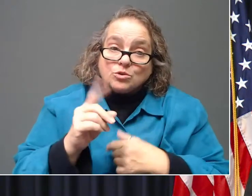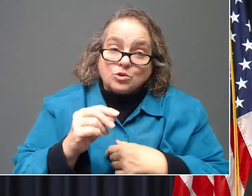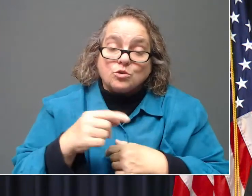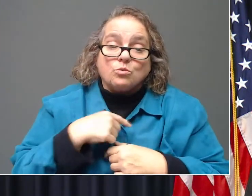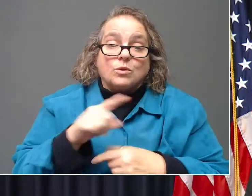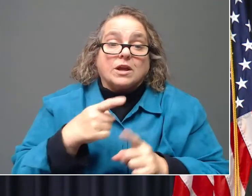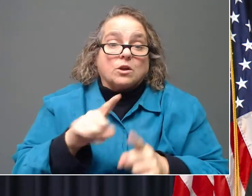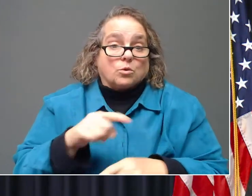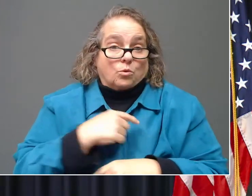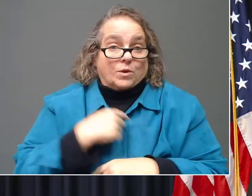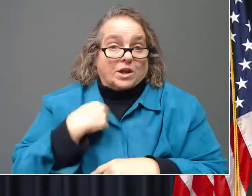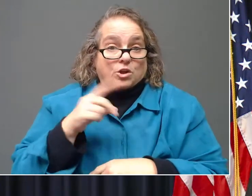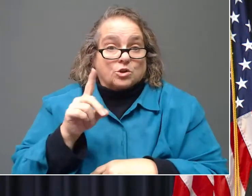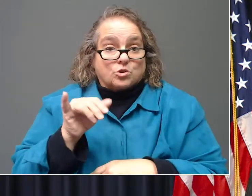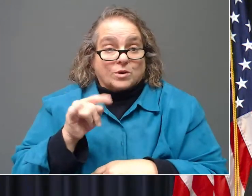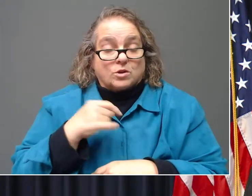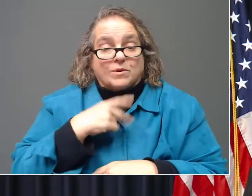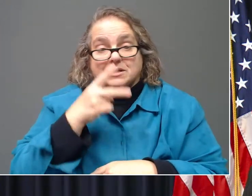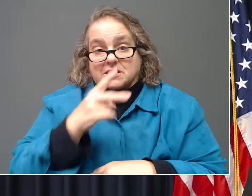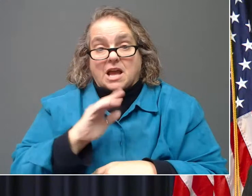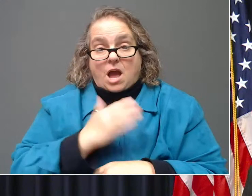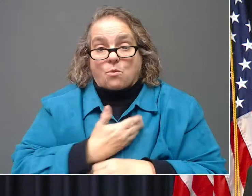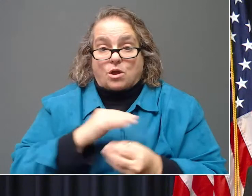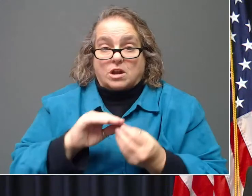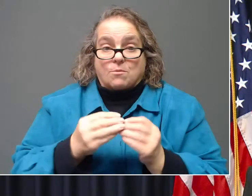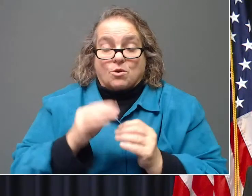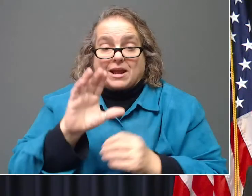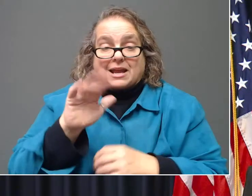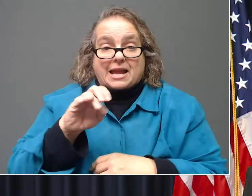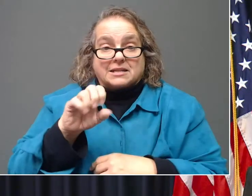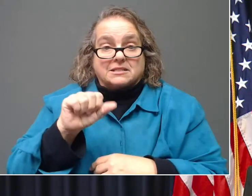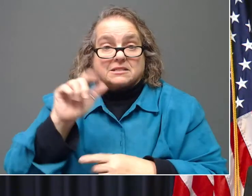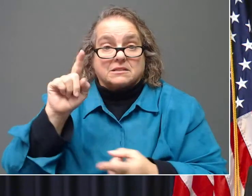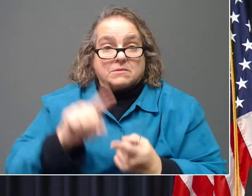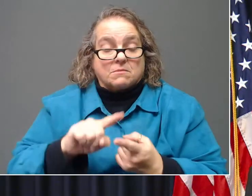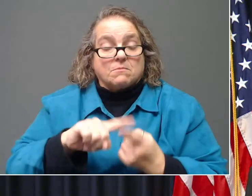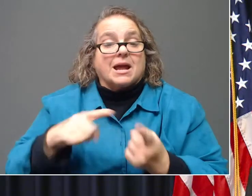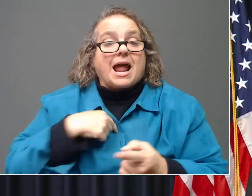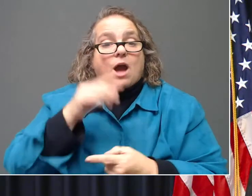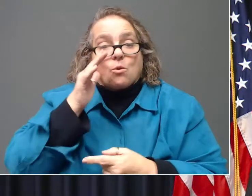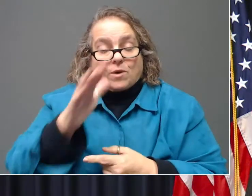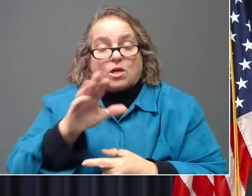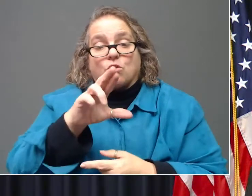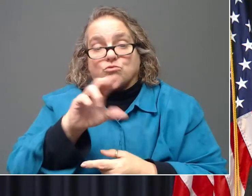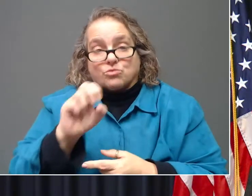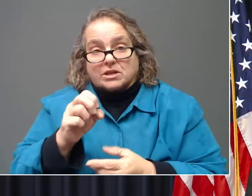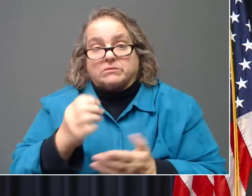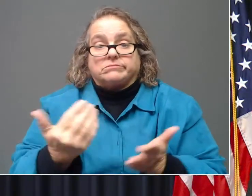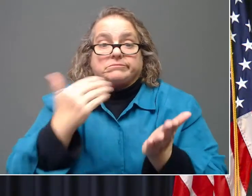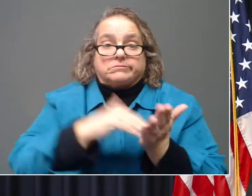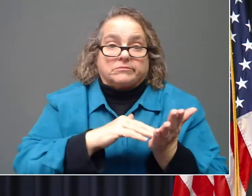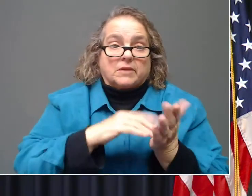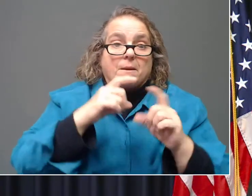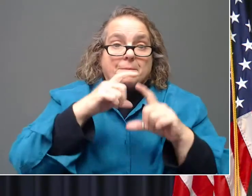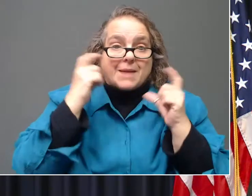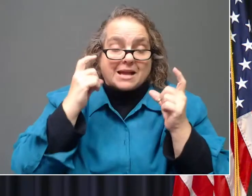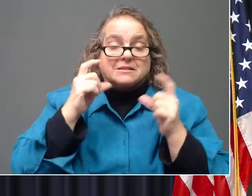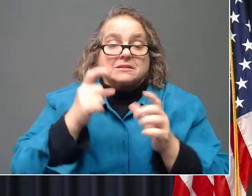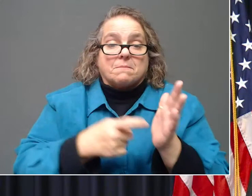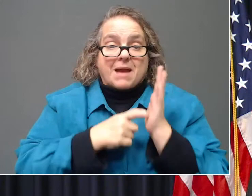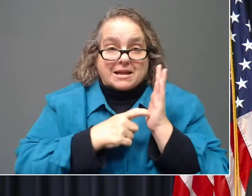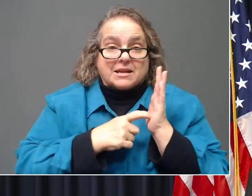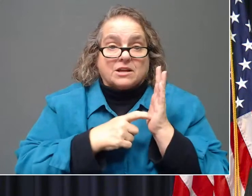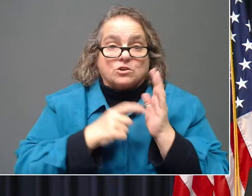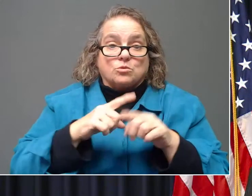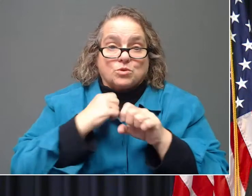but you can certainly expect me to continue to re-up that mask mandate to protect people over the coming months. But yes,